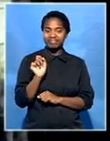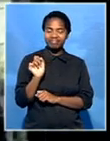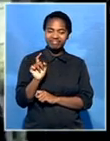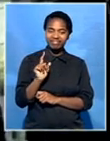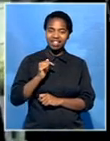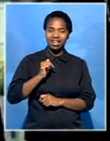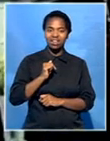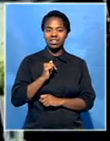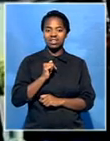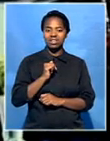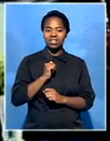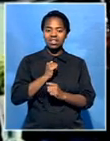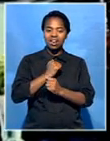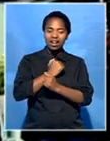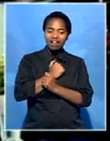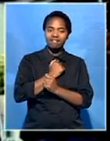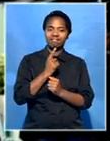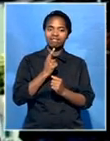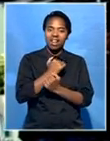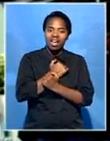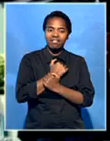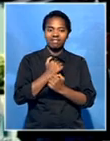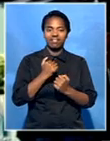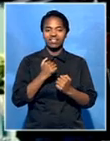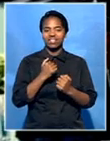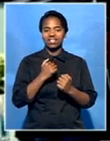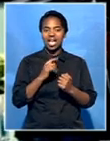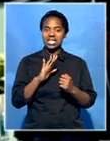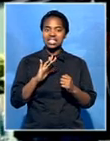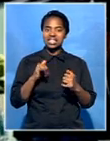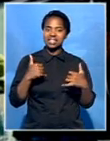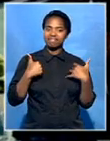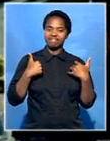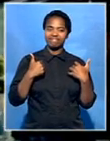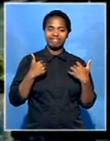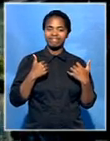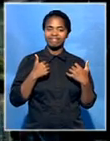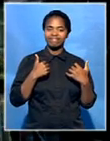Simba loved life. He brought